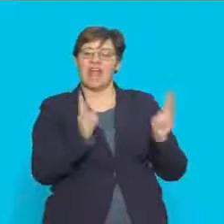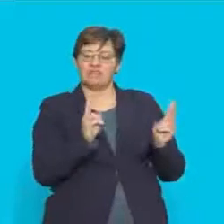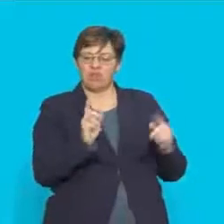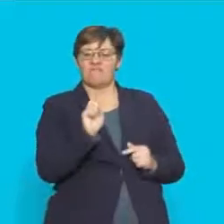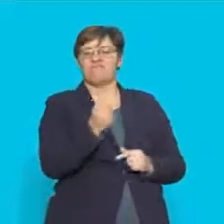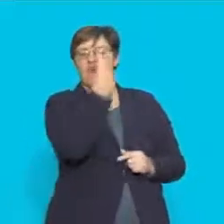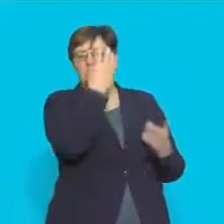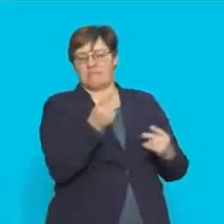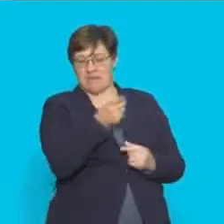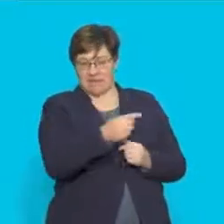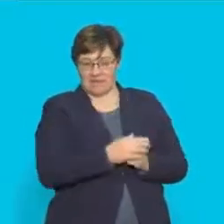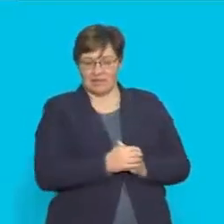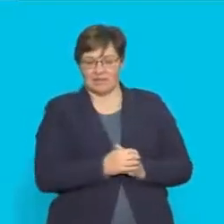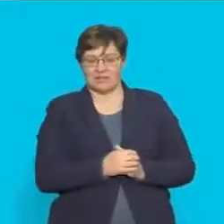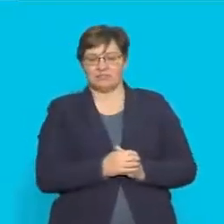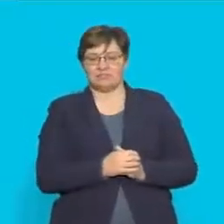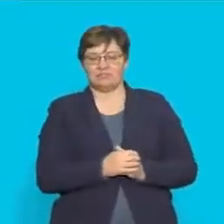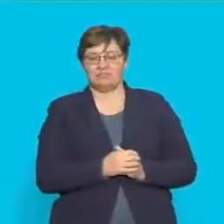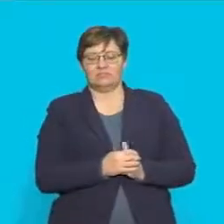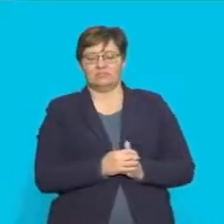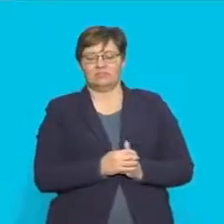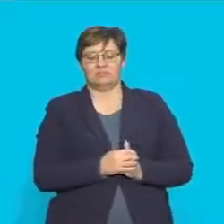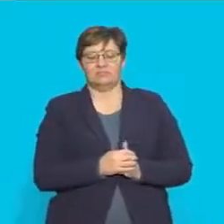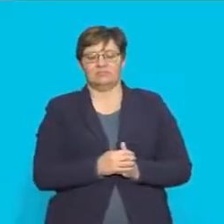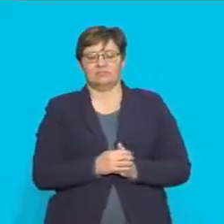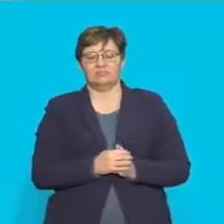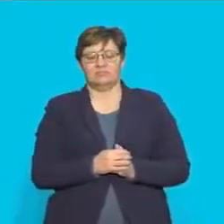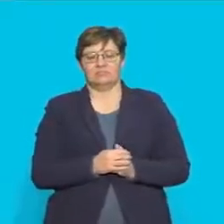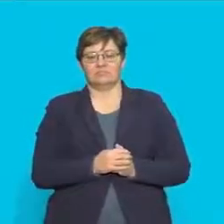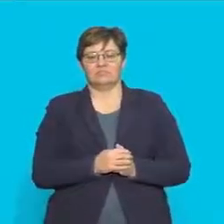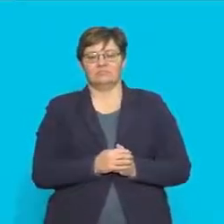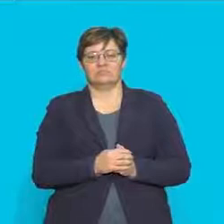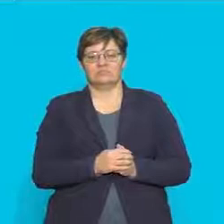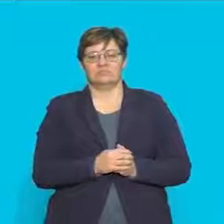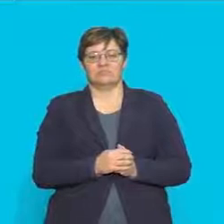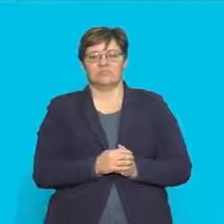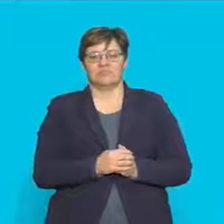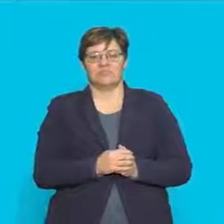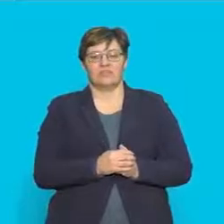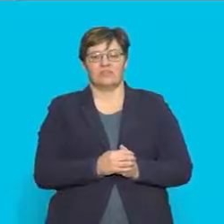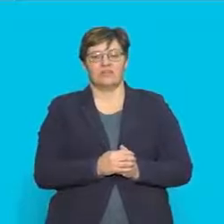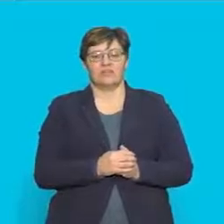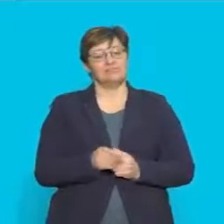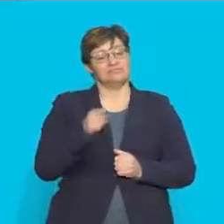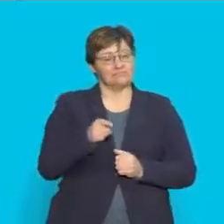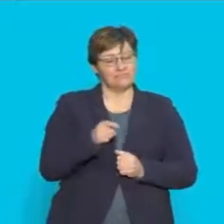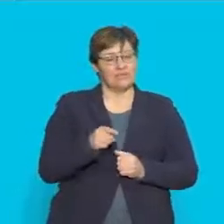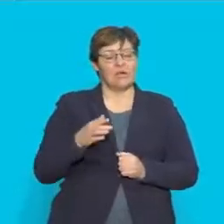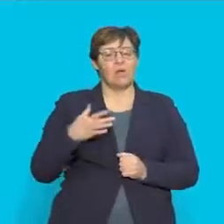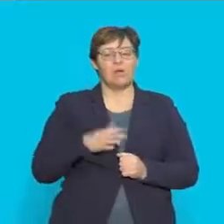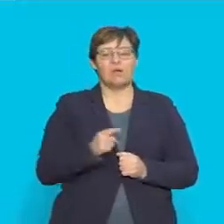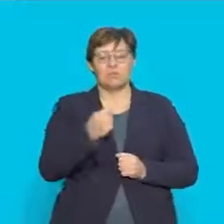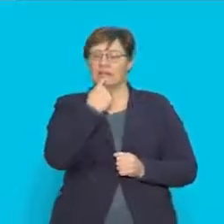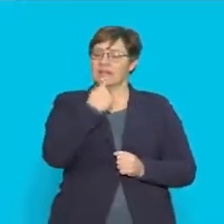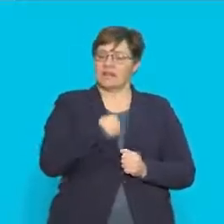of number we can talk about. These are sometimes also called the counting numbers. Now here I want you to